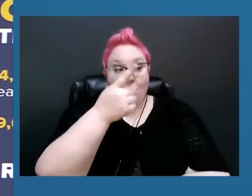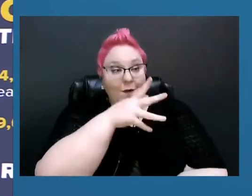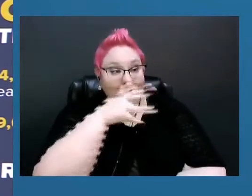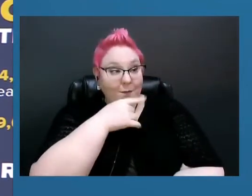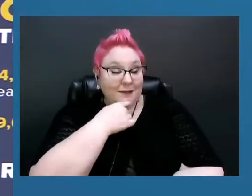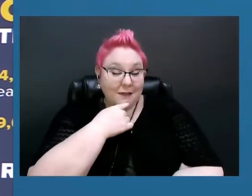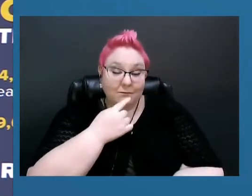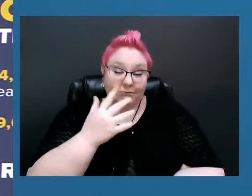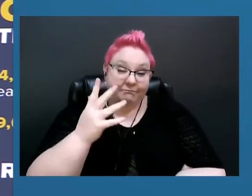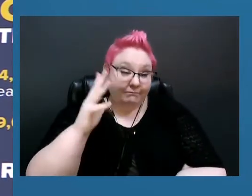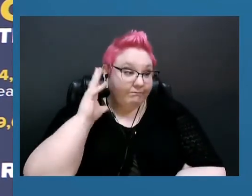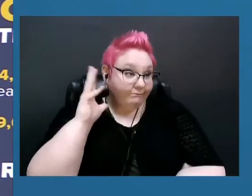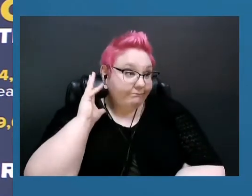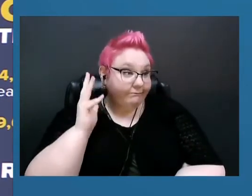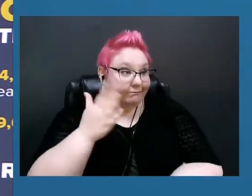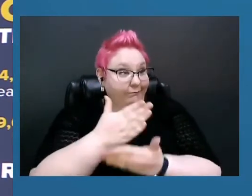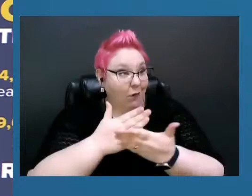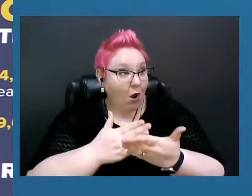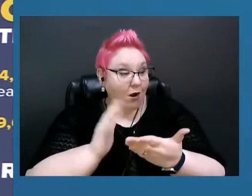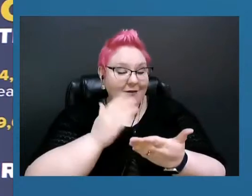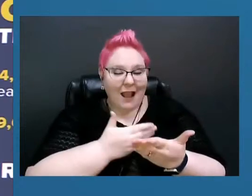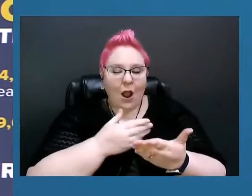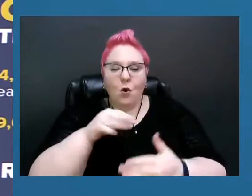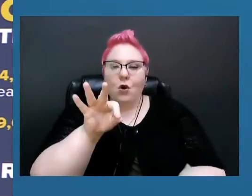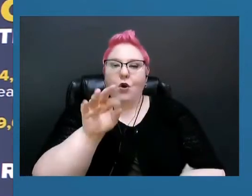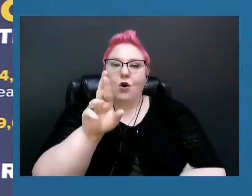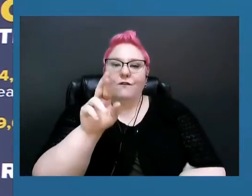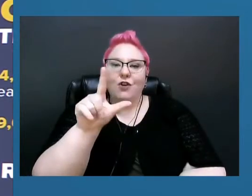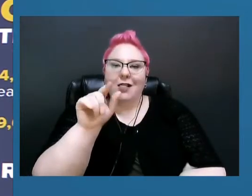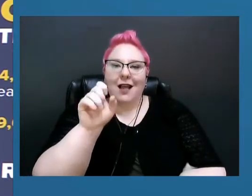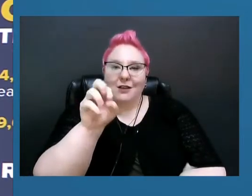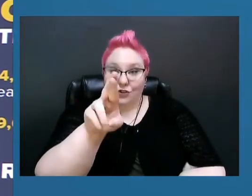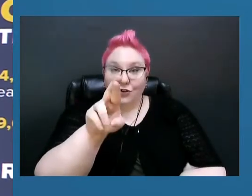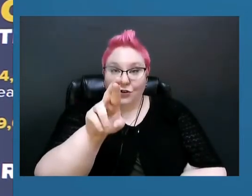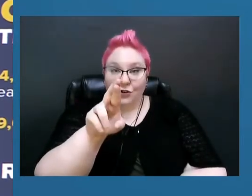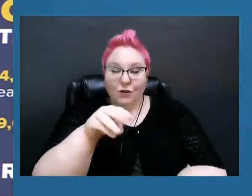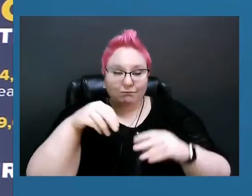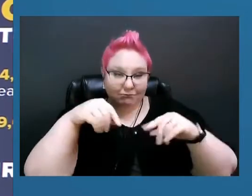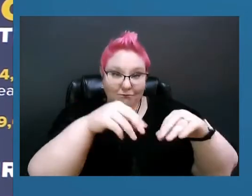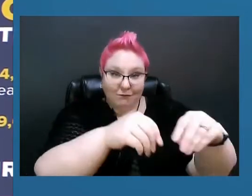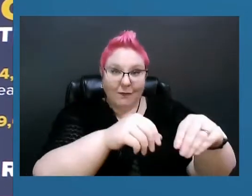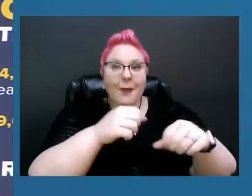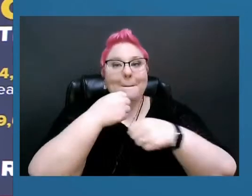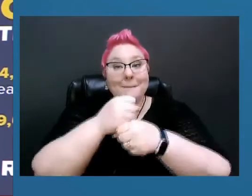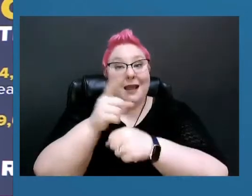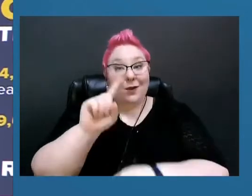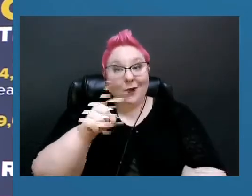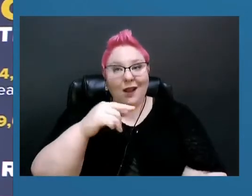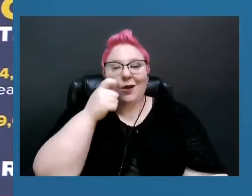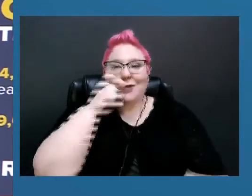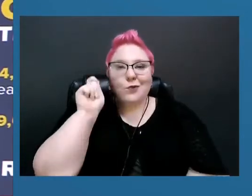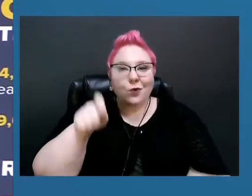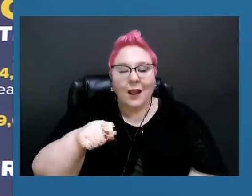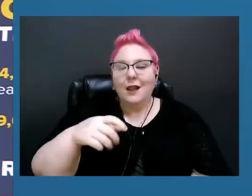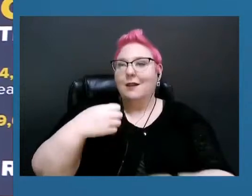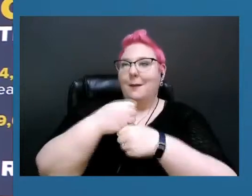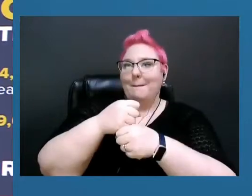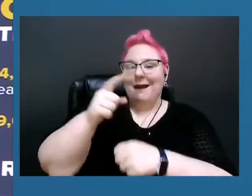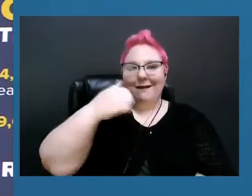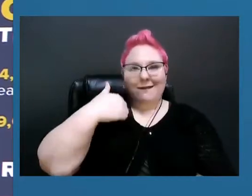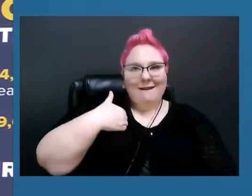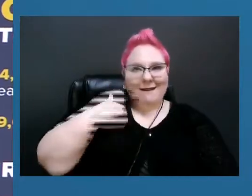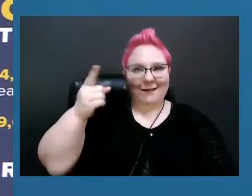get part of our fertilizer ingredients that are only made in Canada and Ukraine. Those costs went